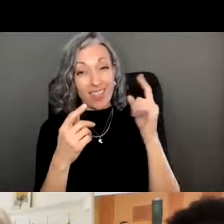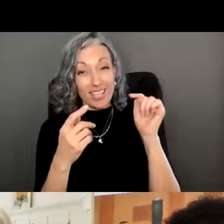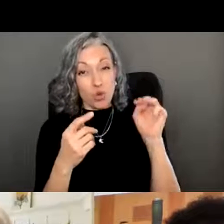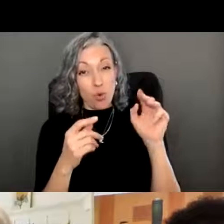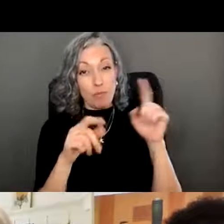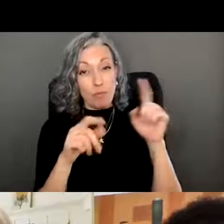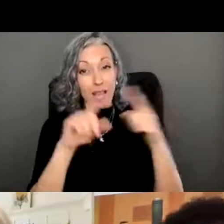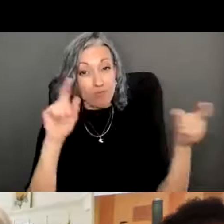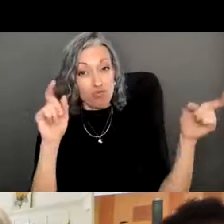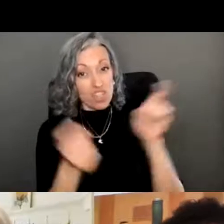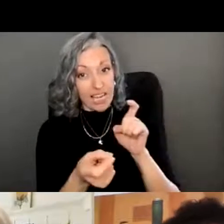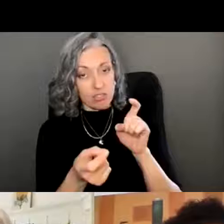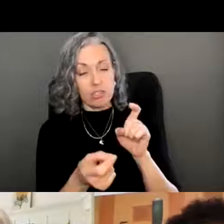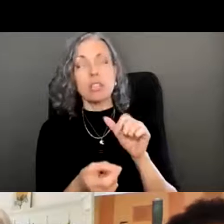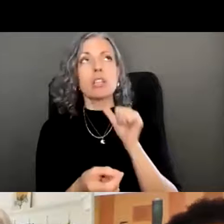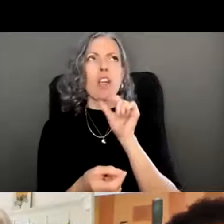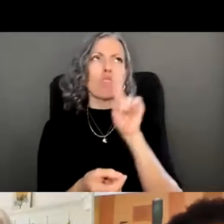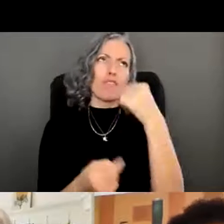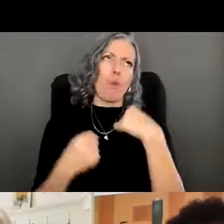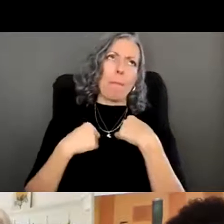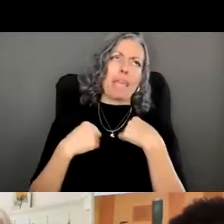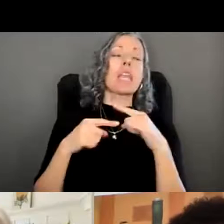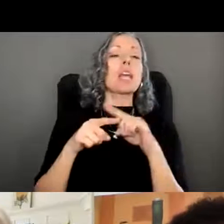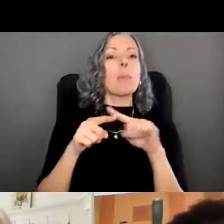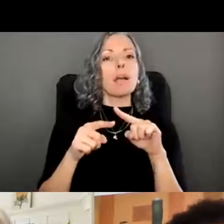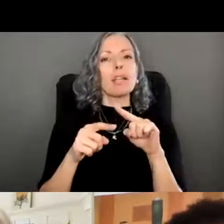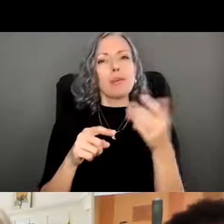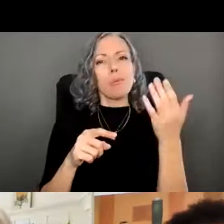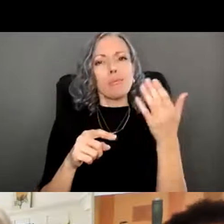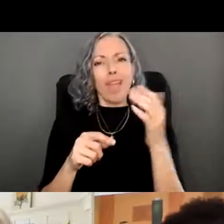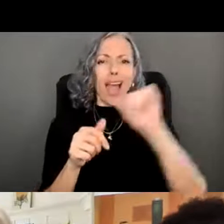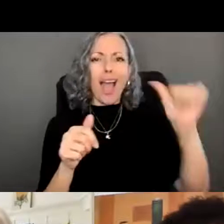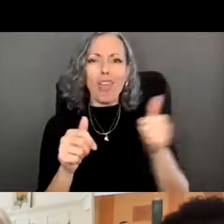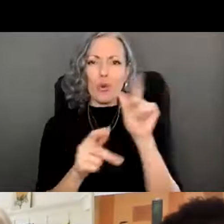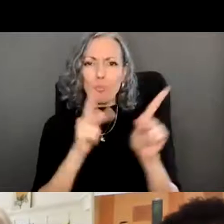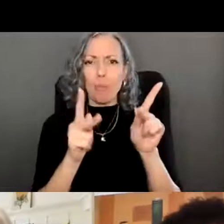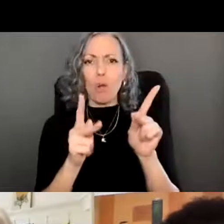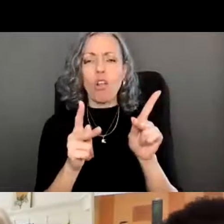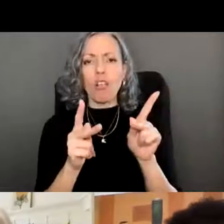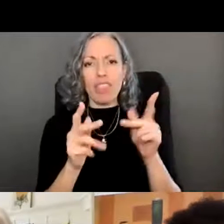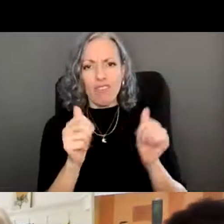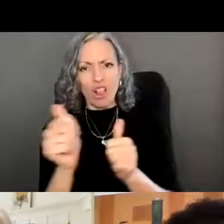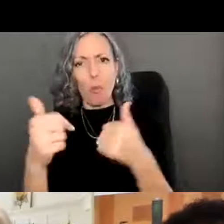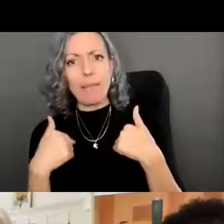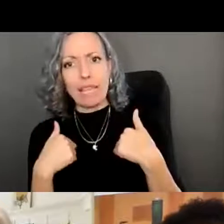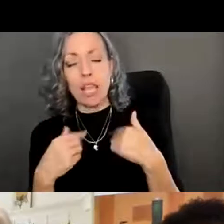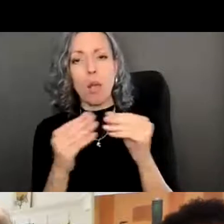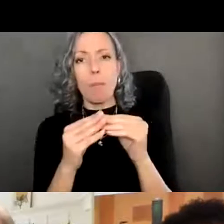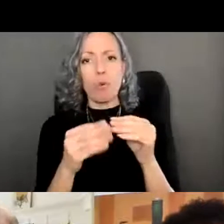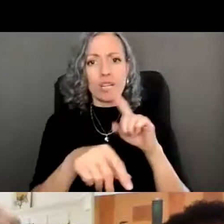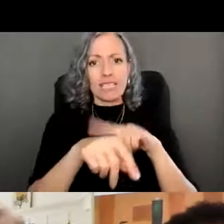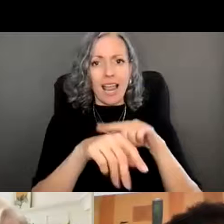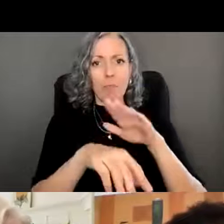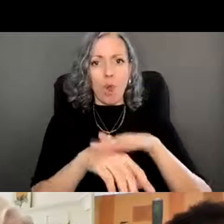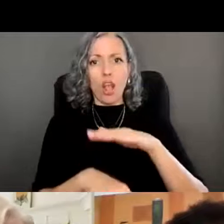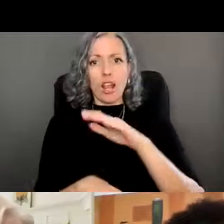to not so much for me, but people that's coming behind me to get more time on a committee in regards to